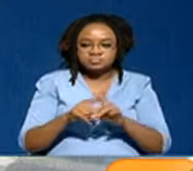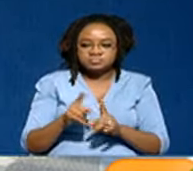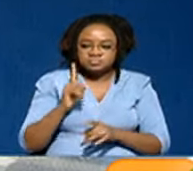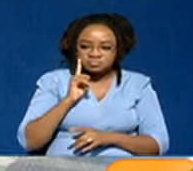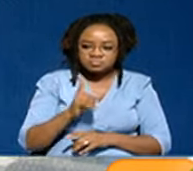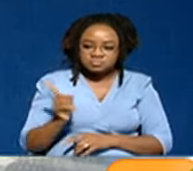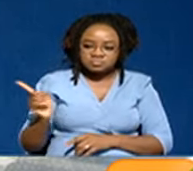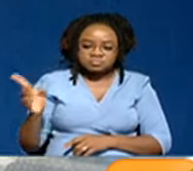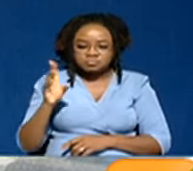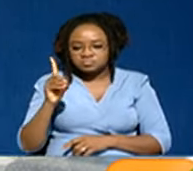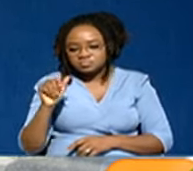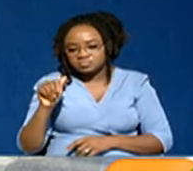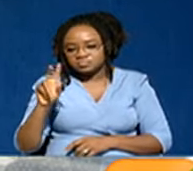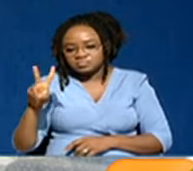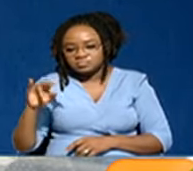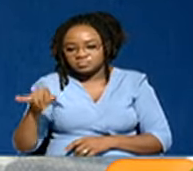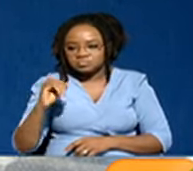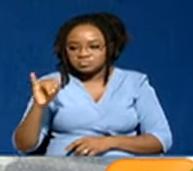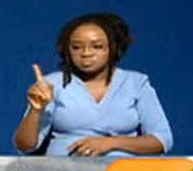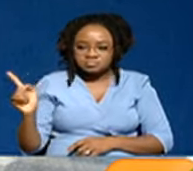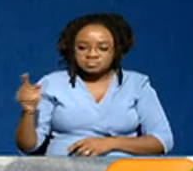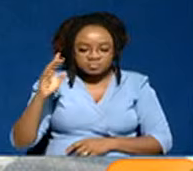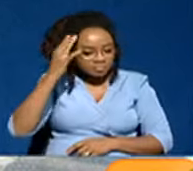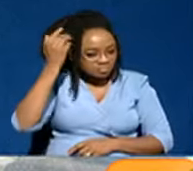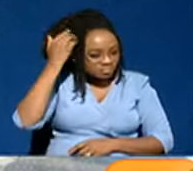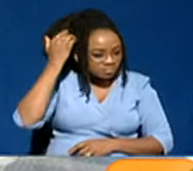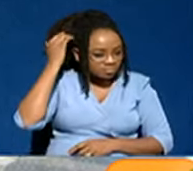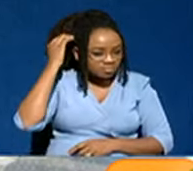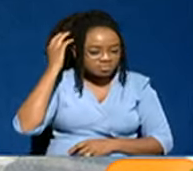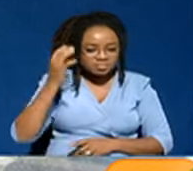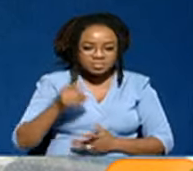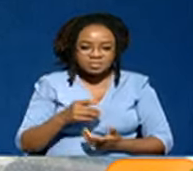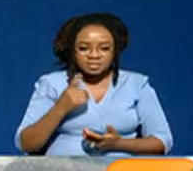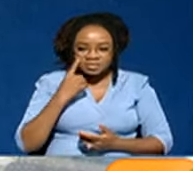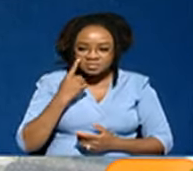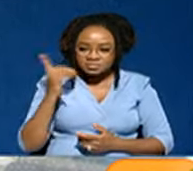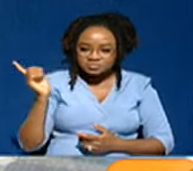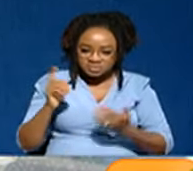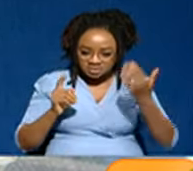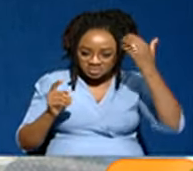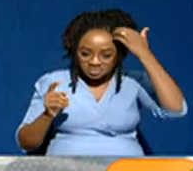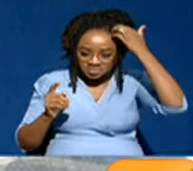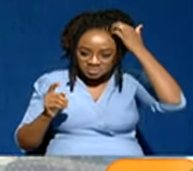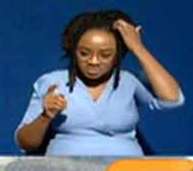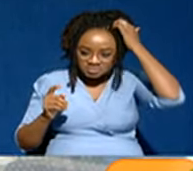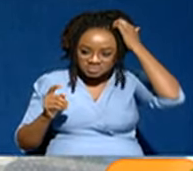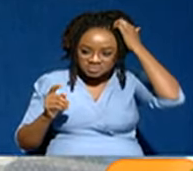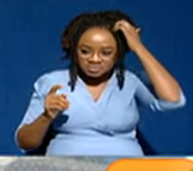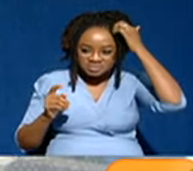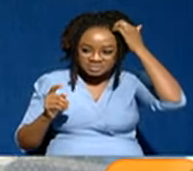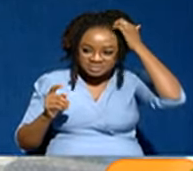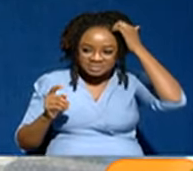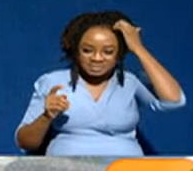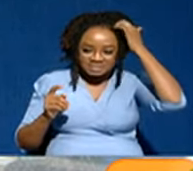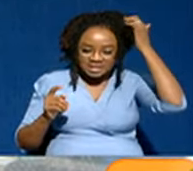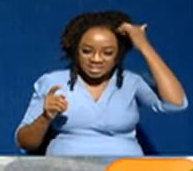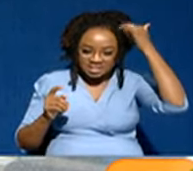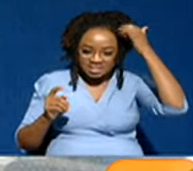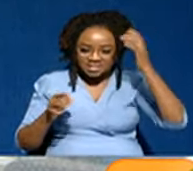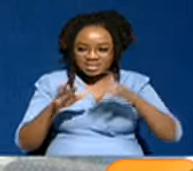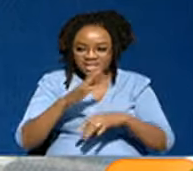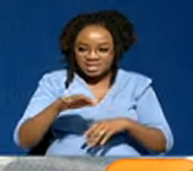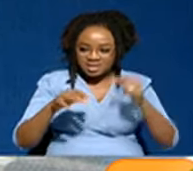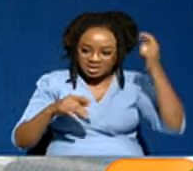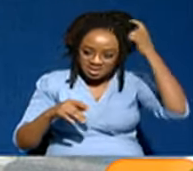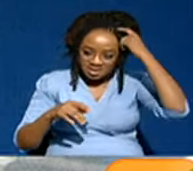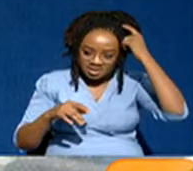here was hit by a tear gas canister on the head. That's why he has a cape. If you send somebody to hit I was you. Very worried that, you know, when I heard it, I